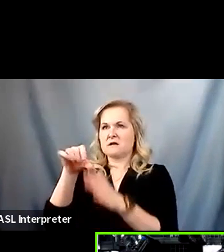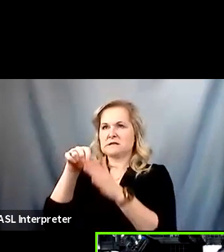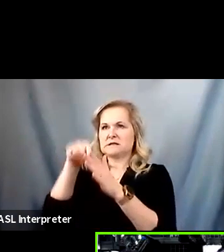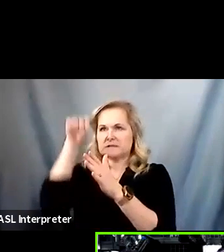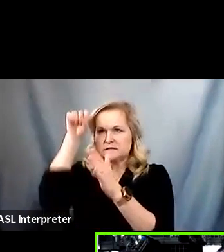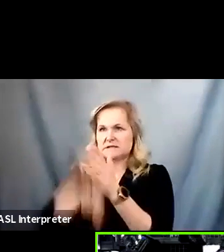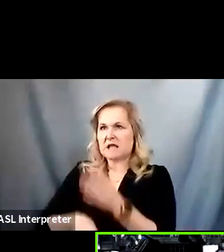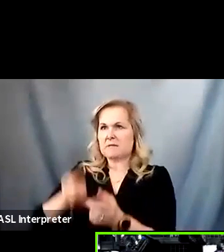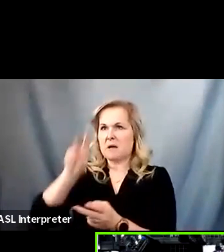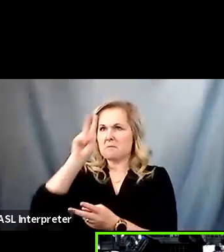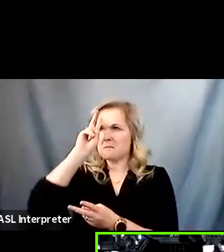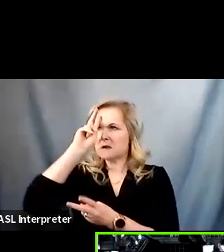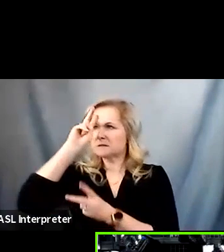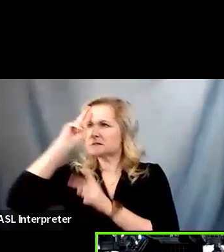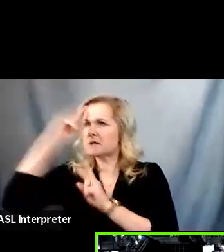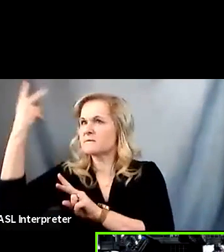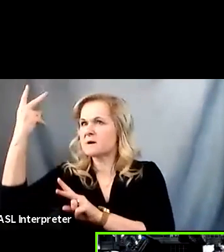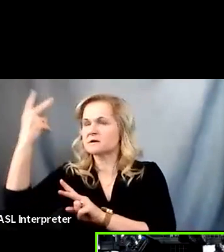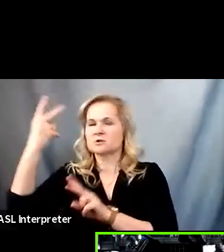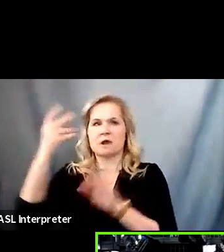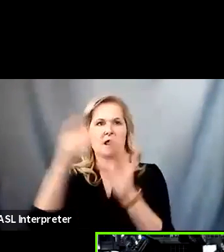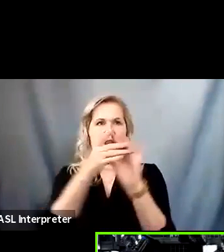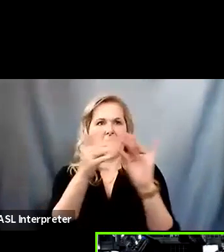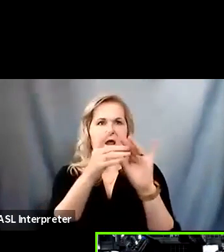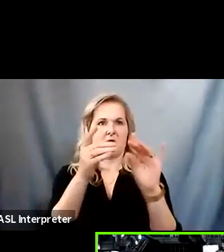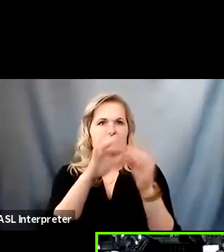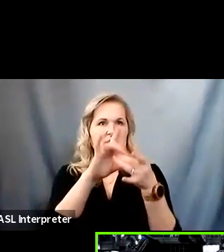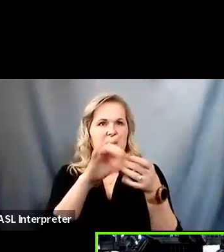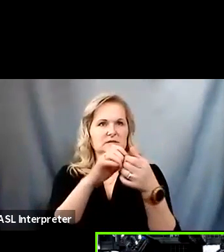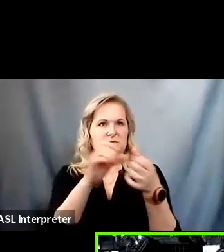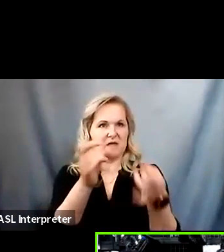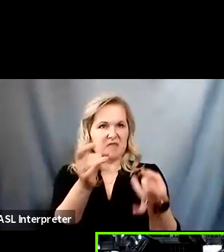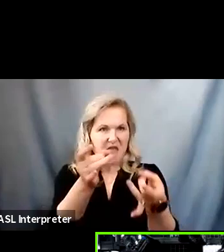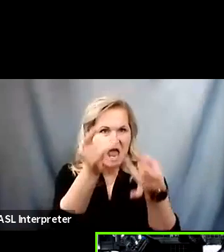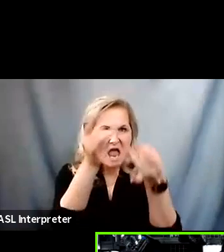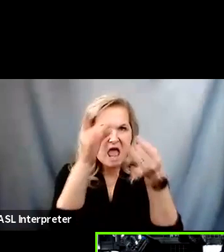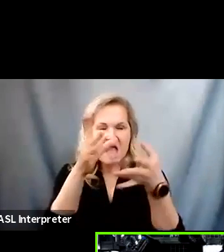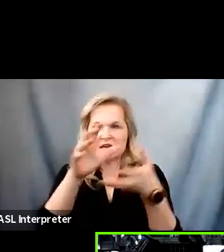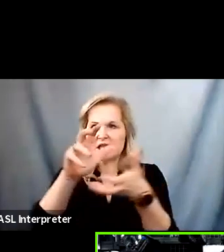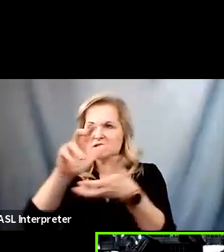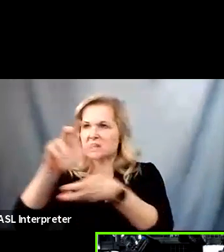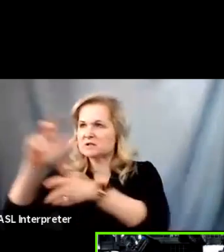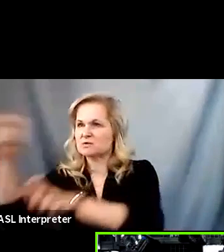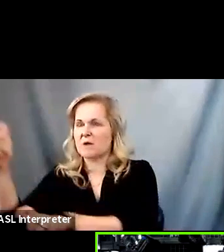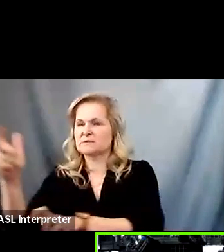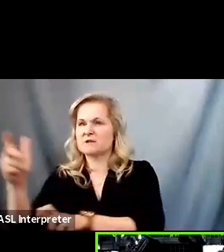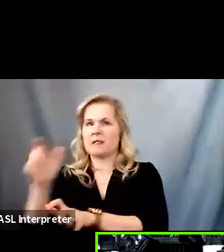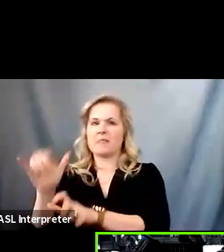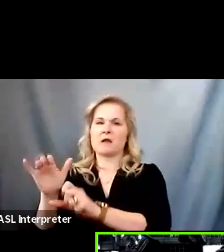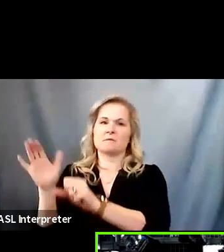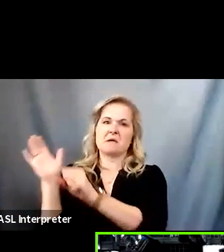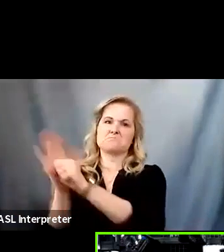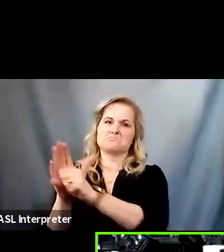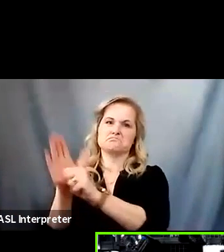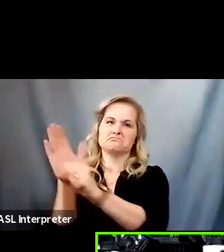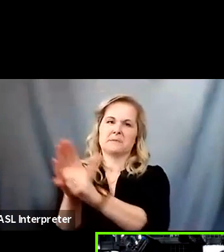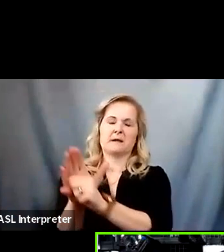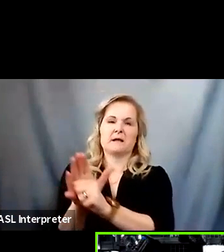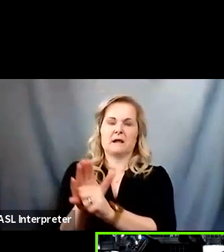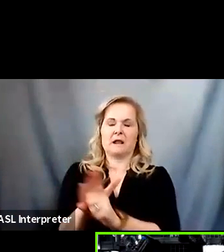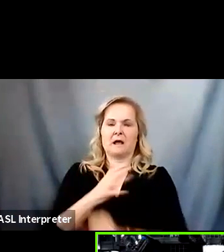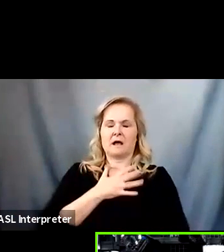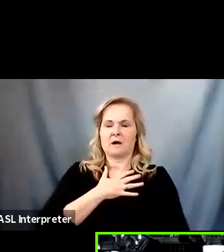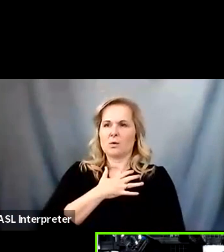larger narratives that are about hate, disruption, that are definitely being pushed, and it concerns me quite deeply.